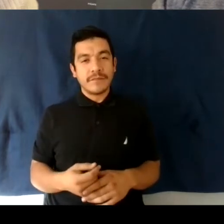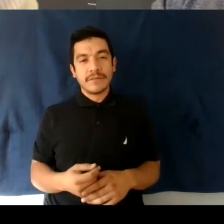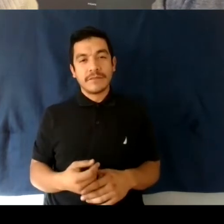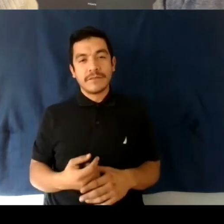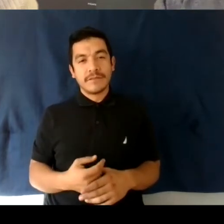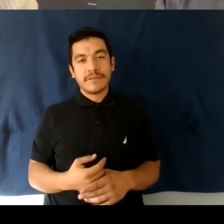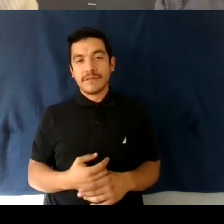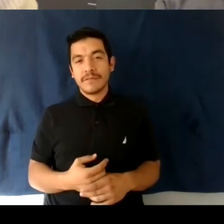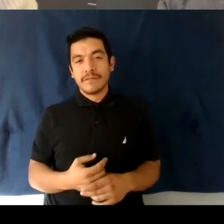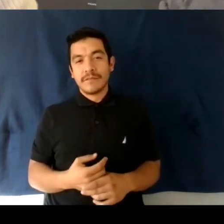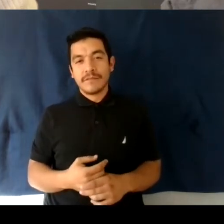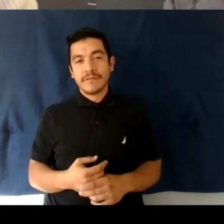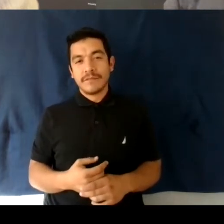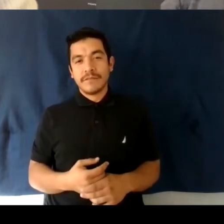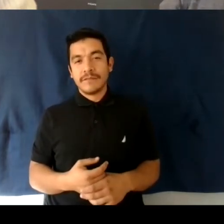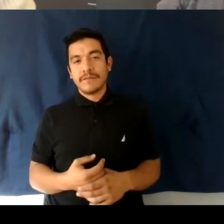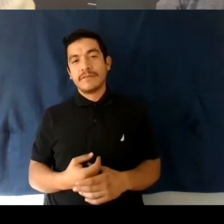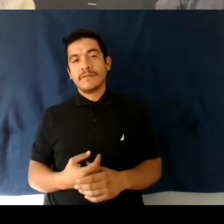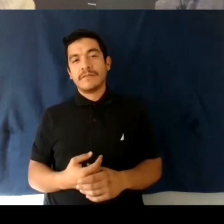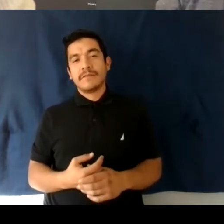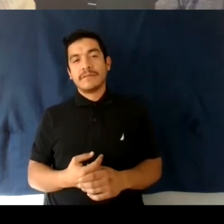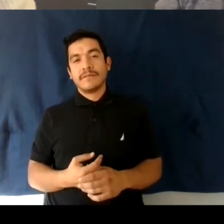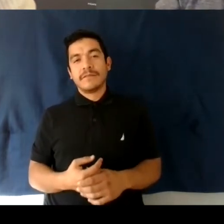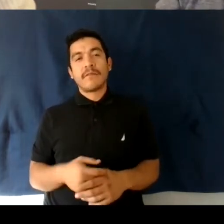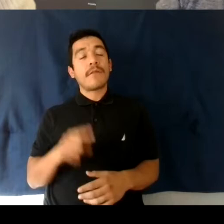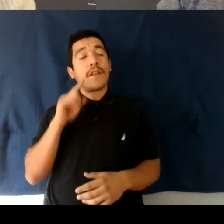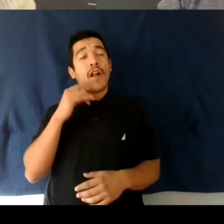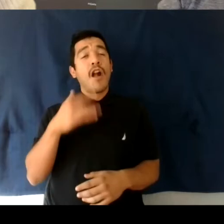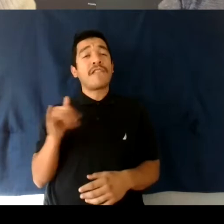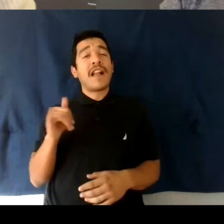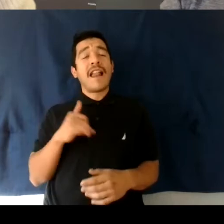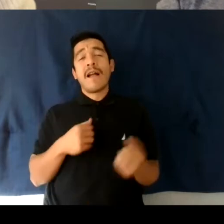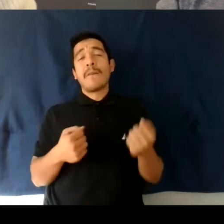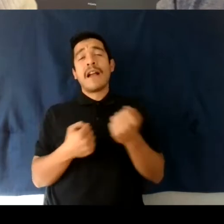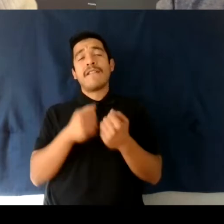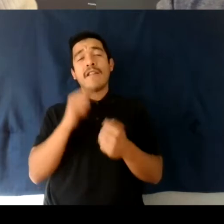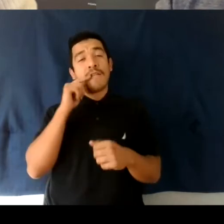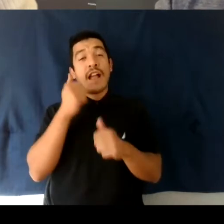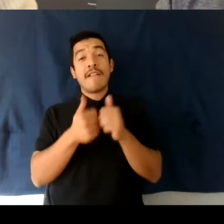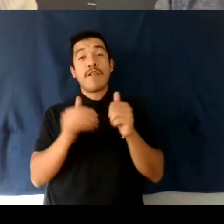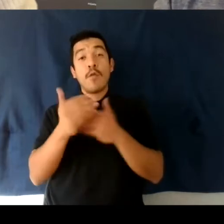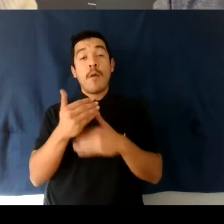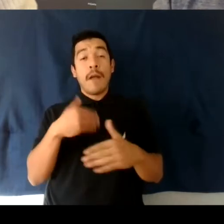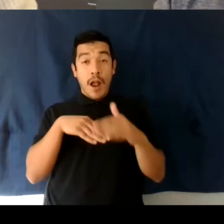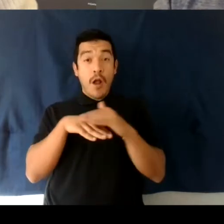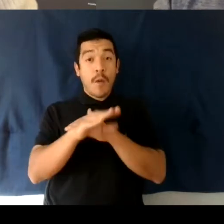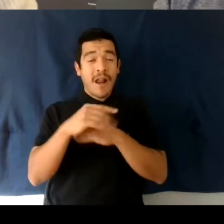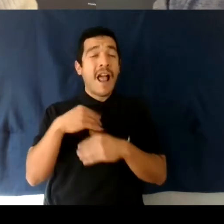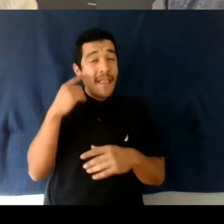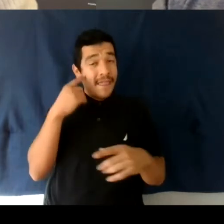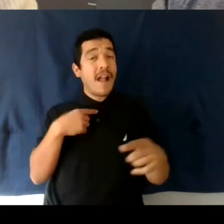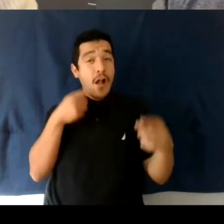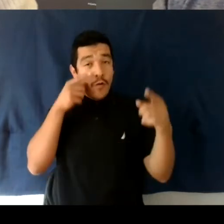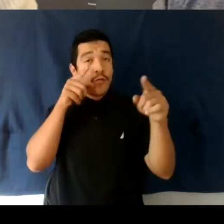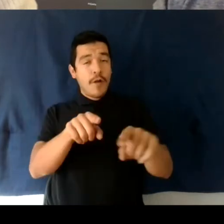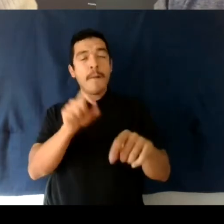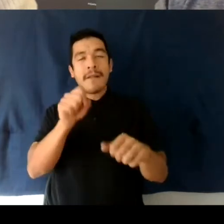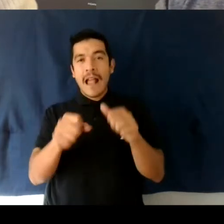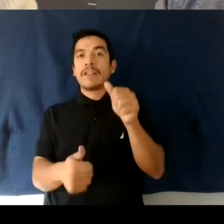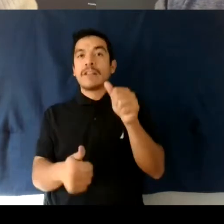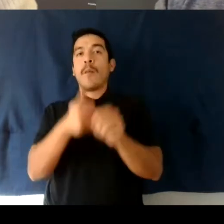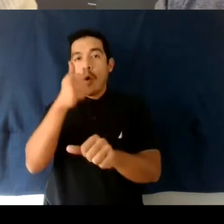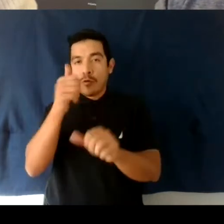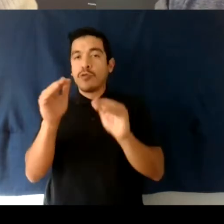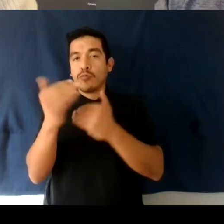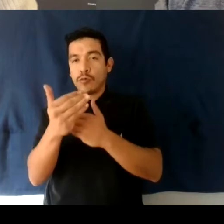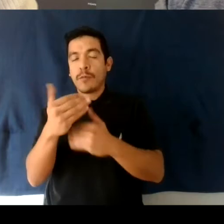and I think as far as like feeling like I'm an advocate in every room I go in, yeah, I think I agree with you. It does feel like it is most